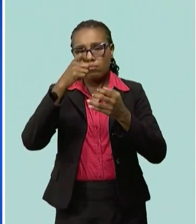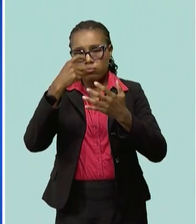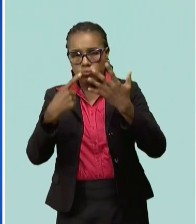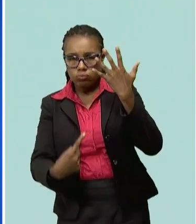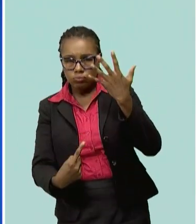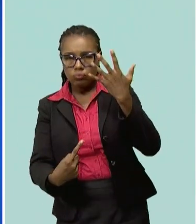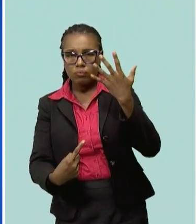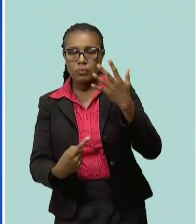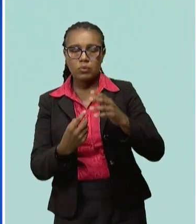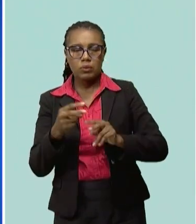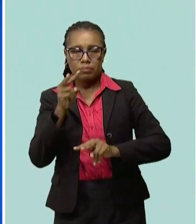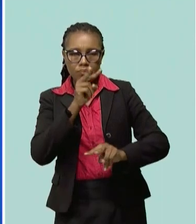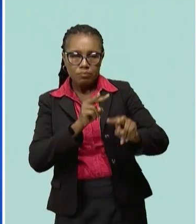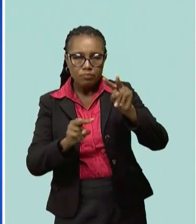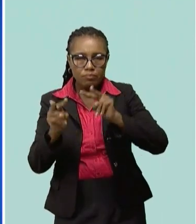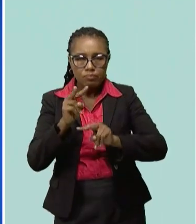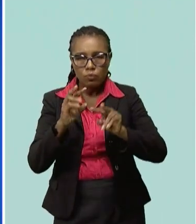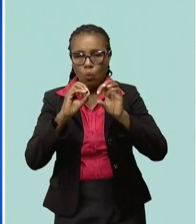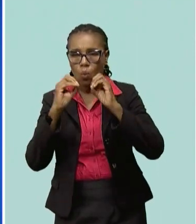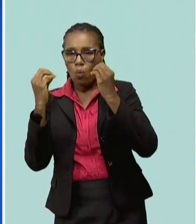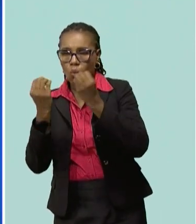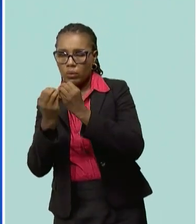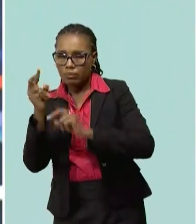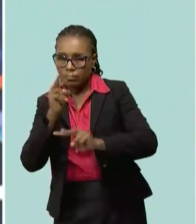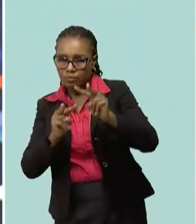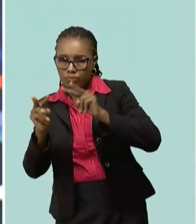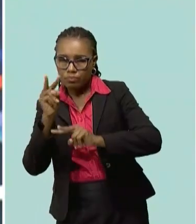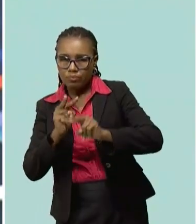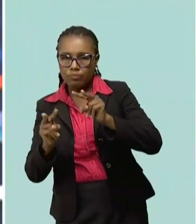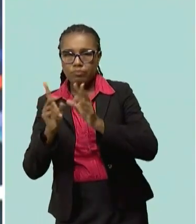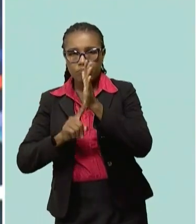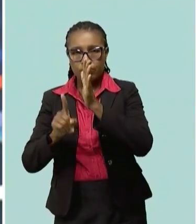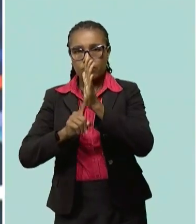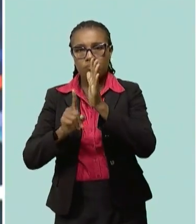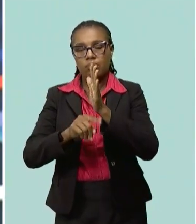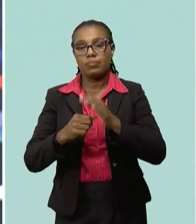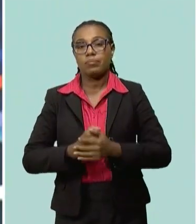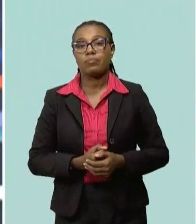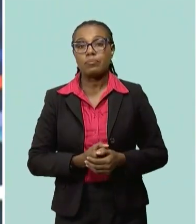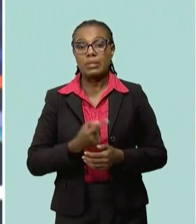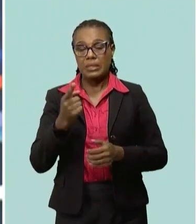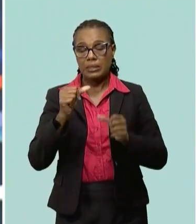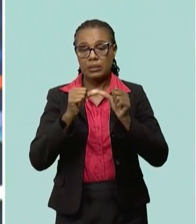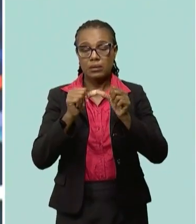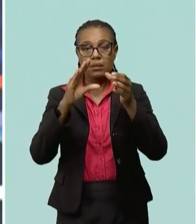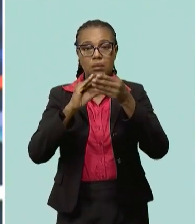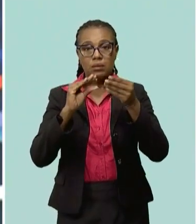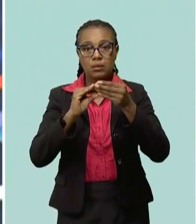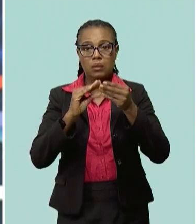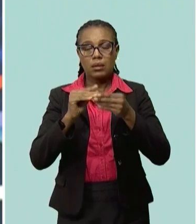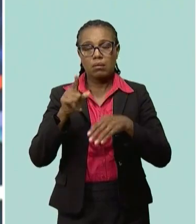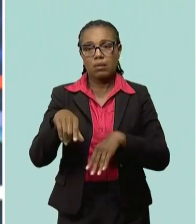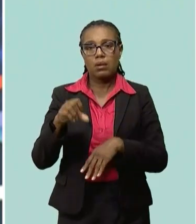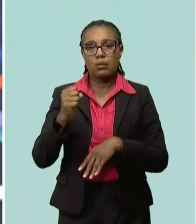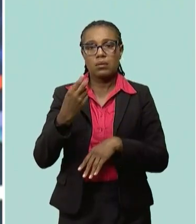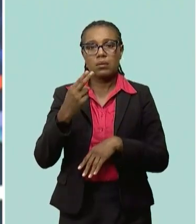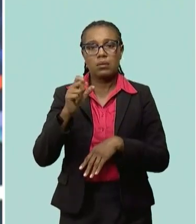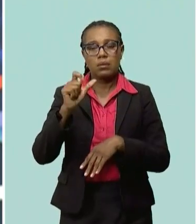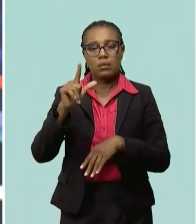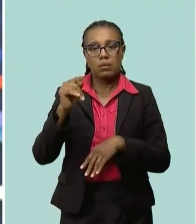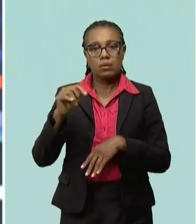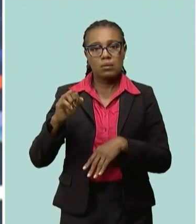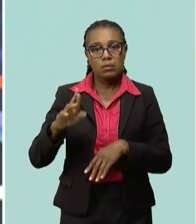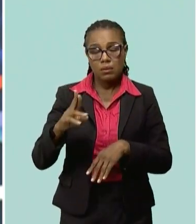scrutiny of these organizations. Mr. Humphrey notes while the shelter gets a subvention from government for